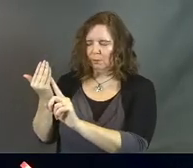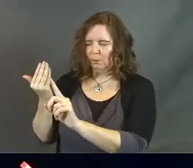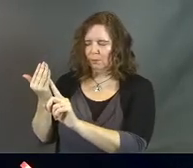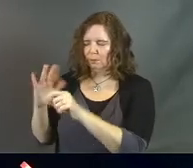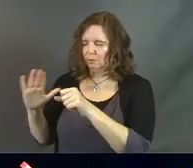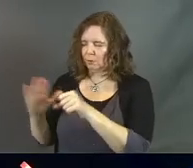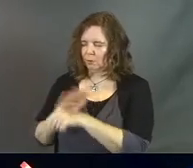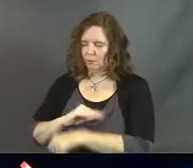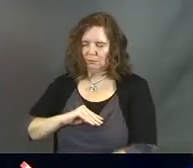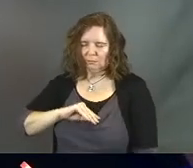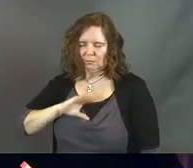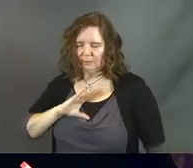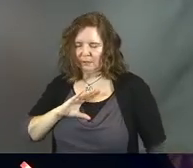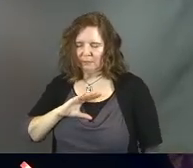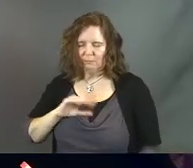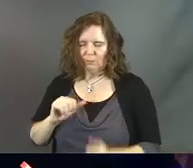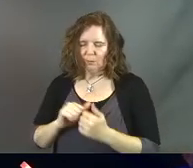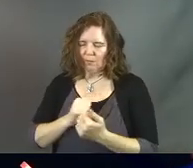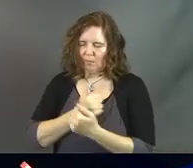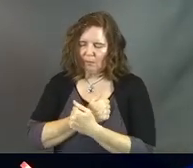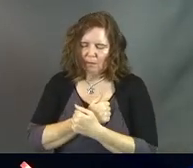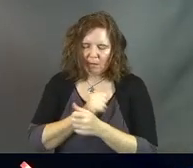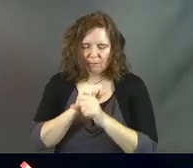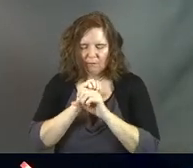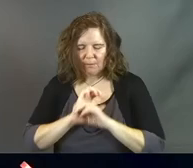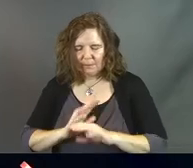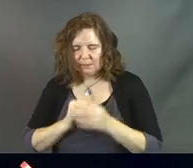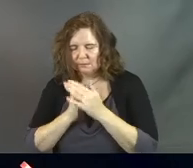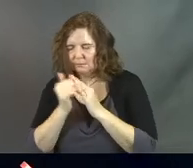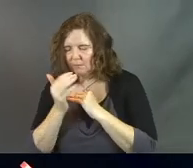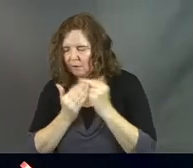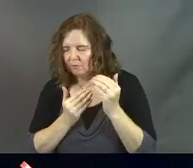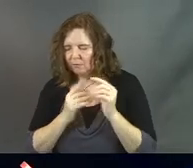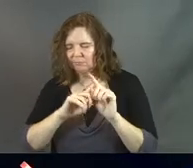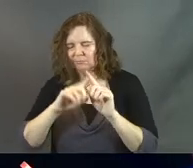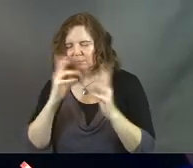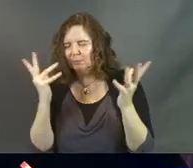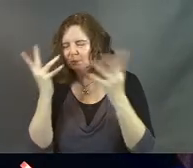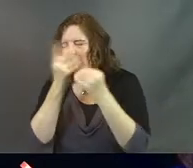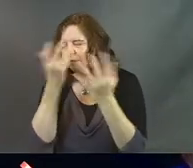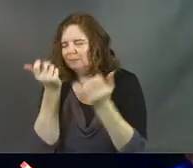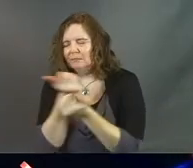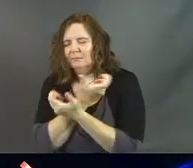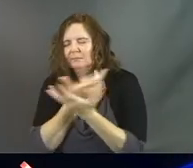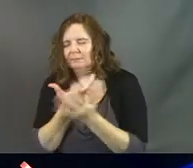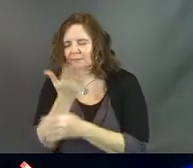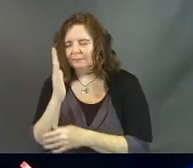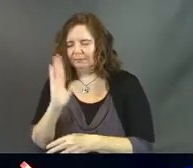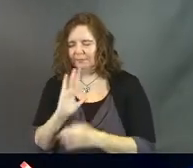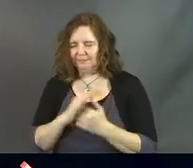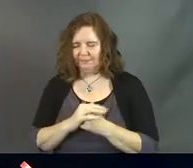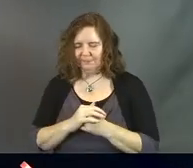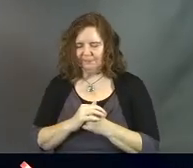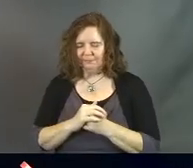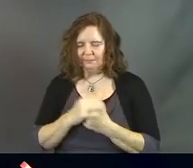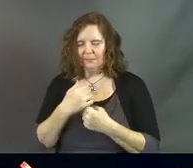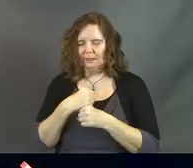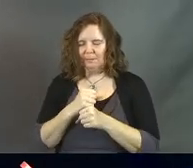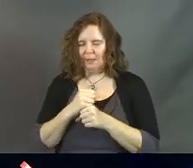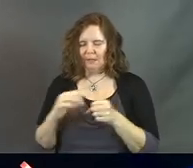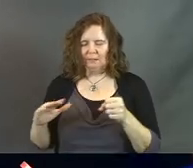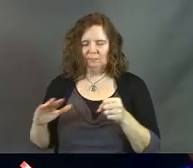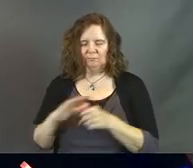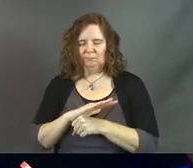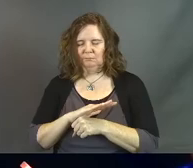you fill us with your love, your peace, your comfort, your beauty, God, and you make us